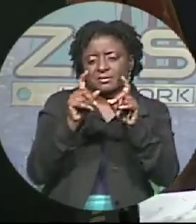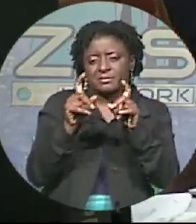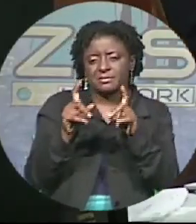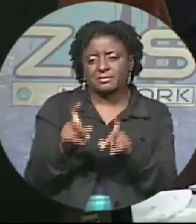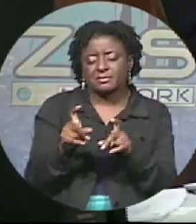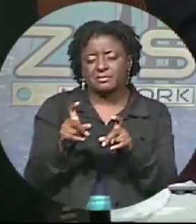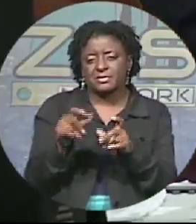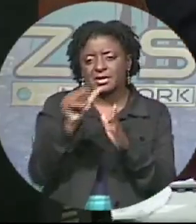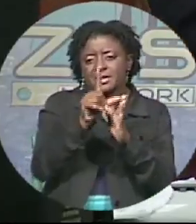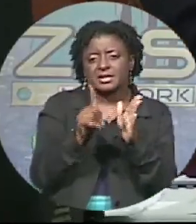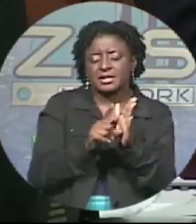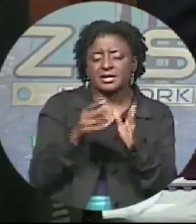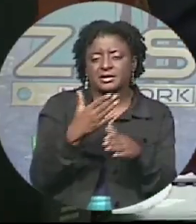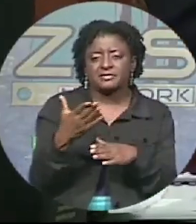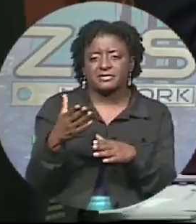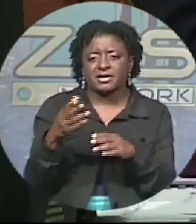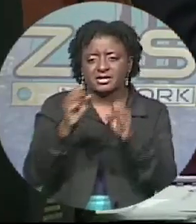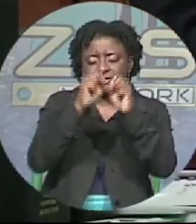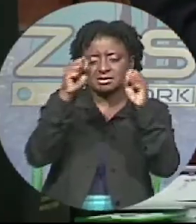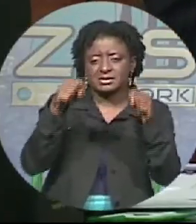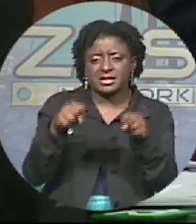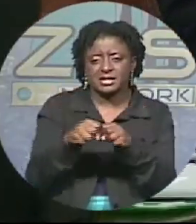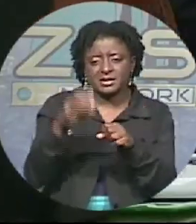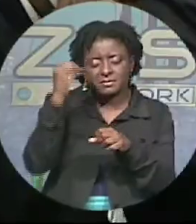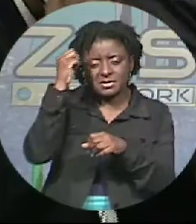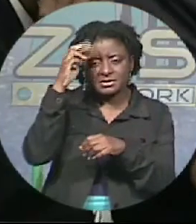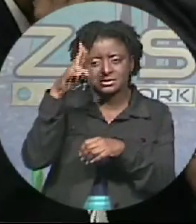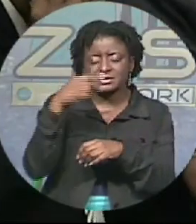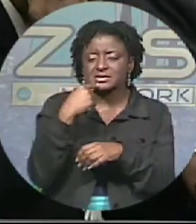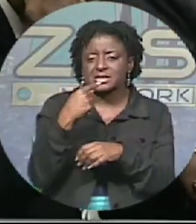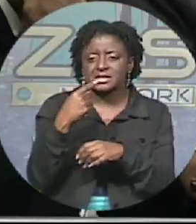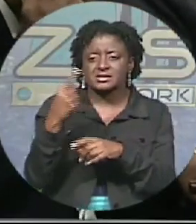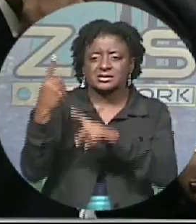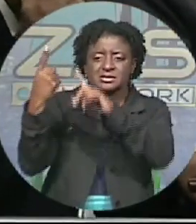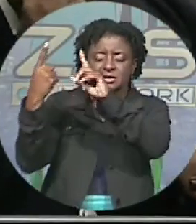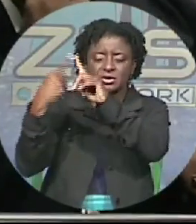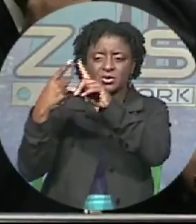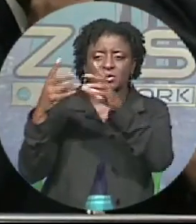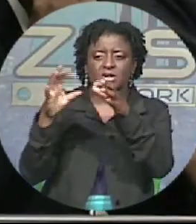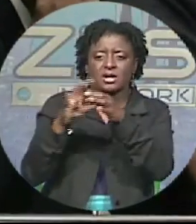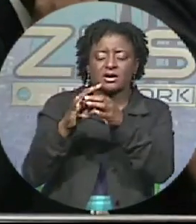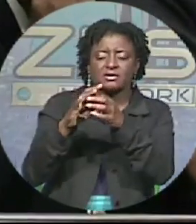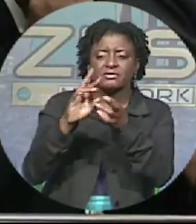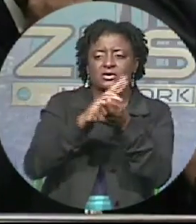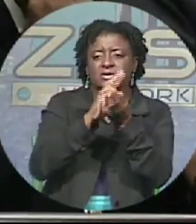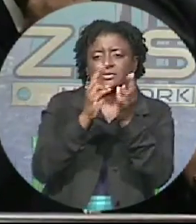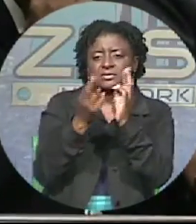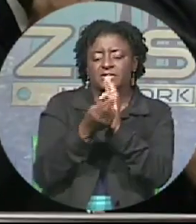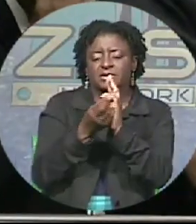The Legal Affairs State Minister maintains the ultimate goal of amending the Constitution is to institute full